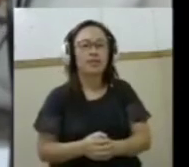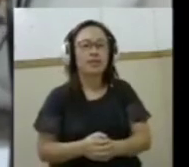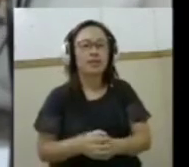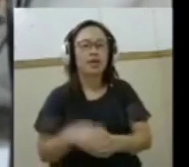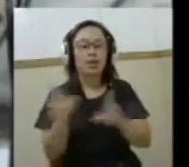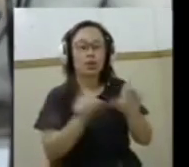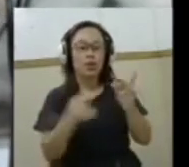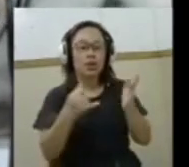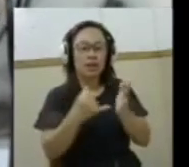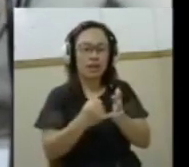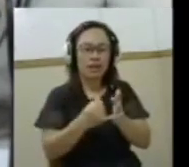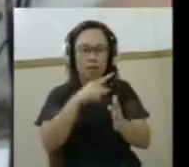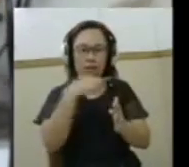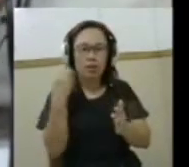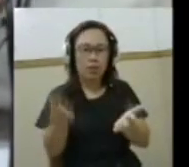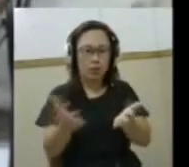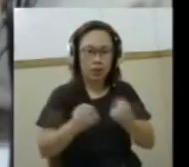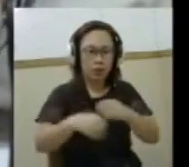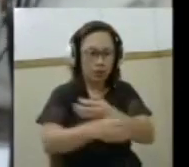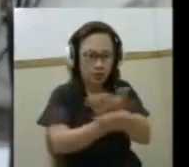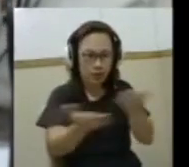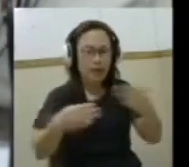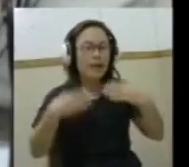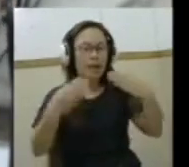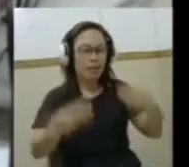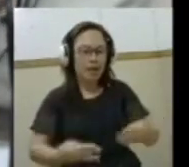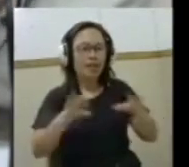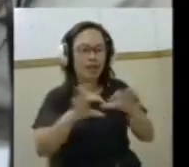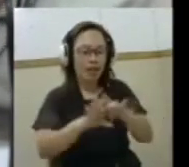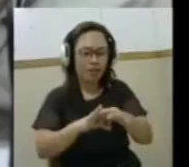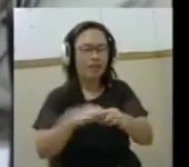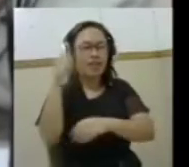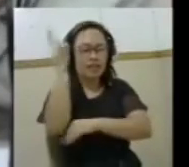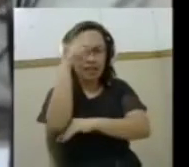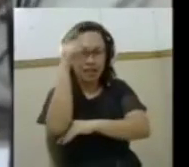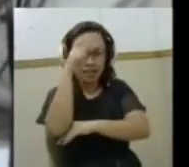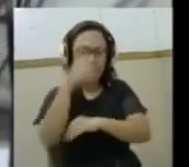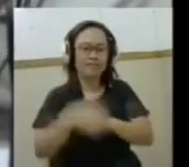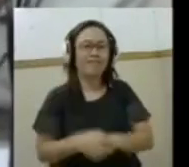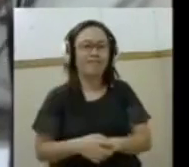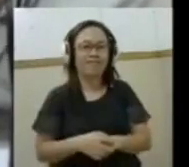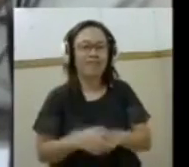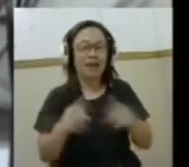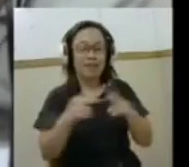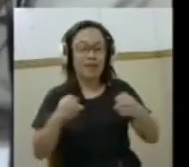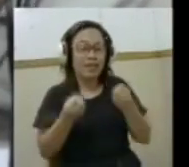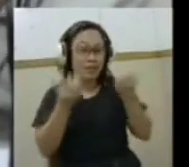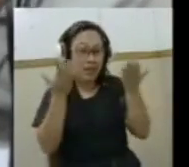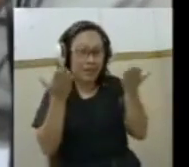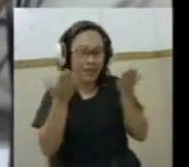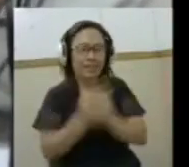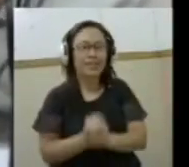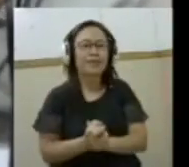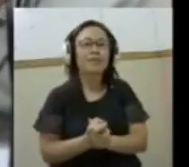are doing it because we want to contribute to the body of knowledge. Very Very inspiring. Diba?